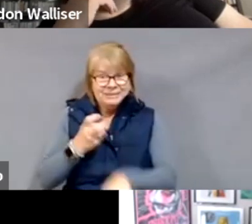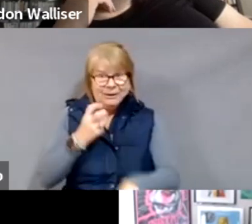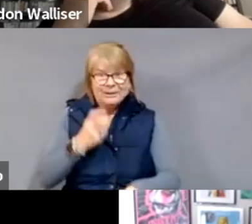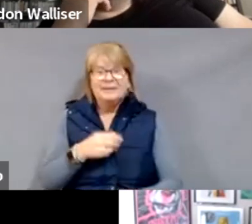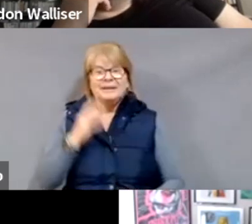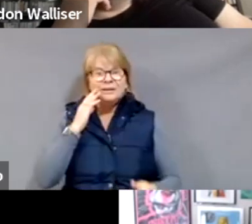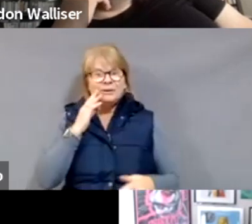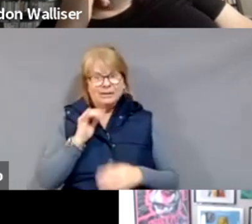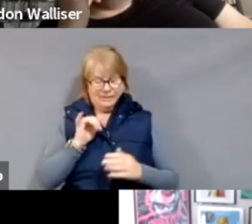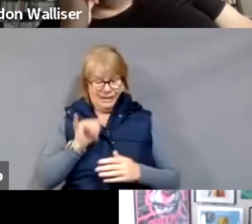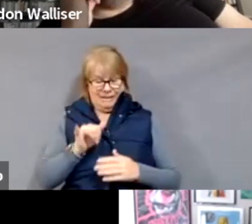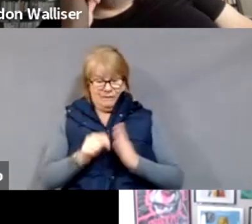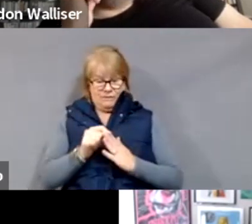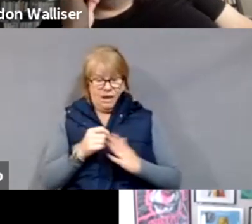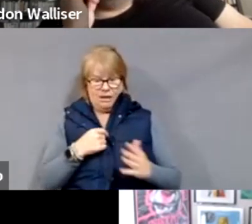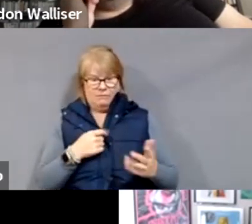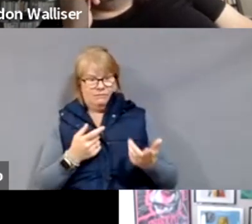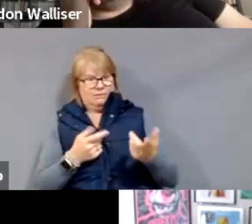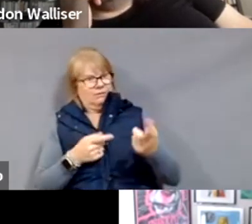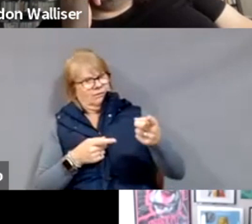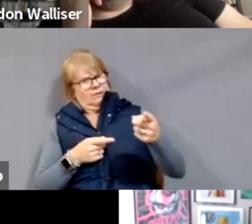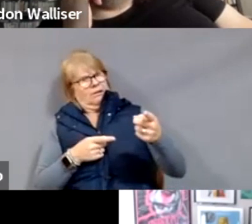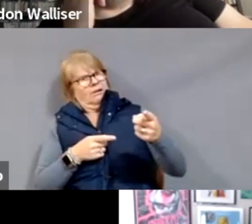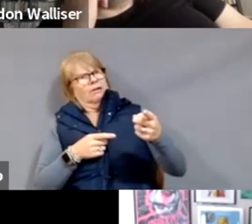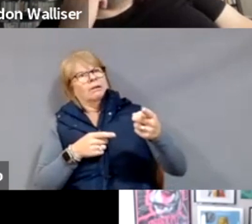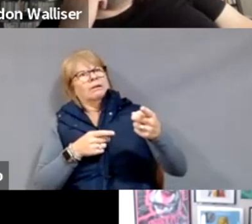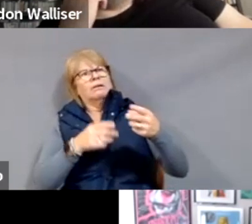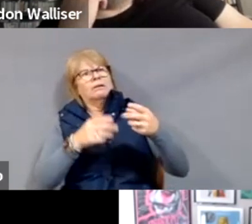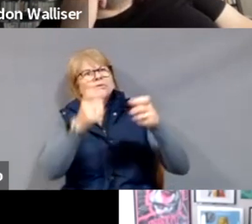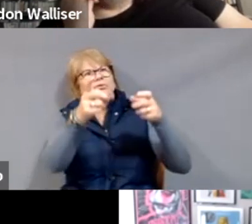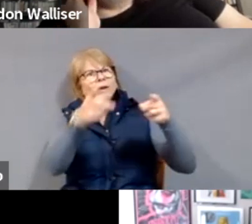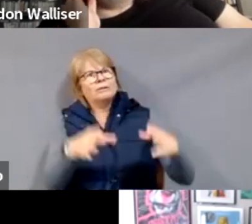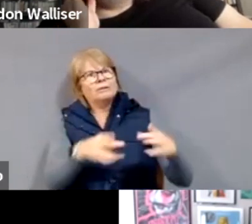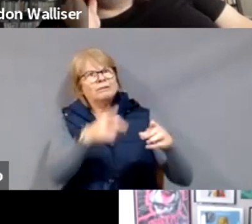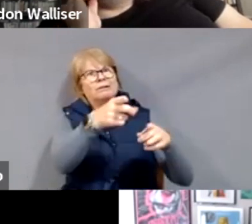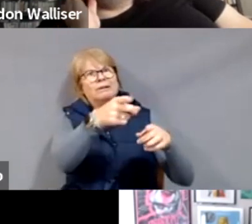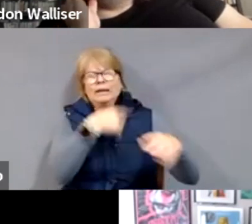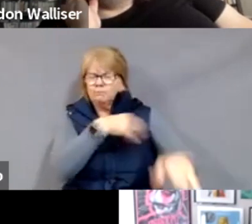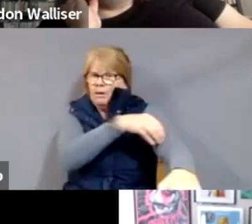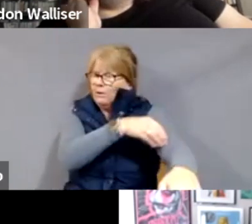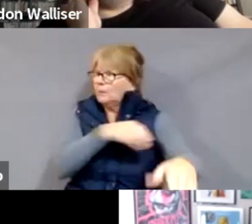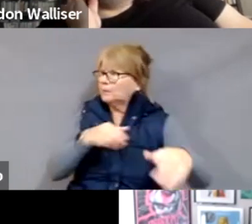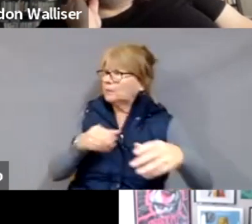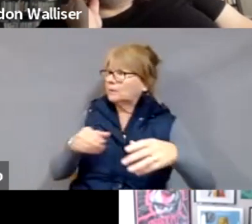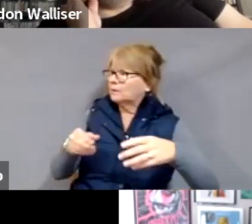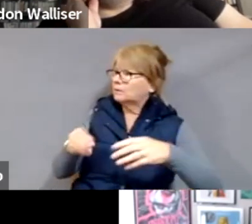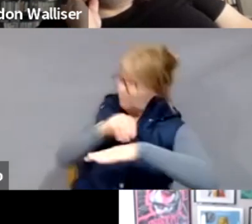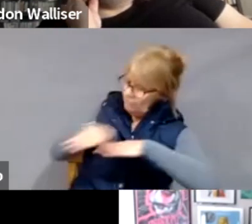of decisions that affect people's livelihoods, it can be a really tenuous place when someone asks you for